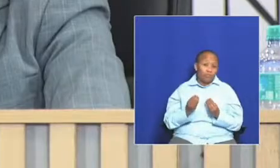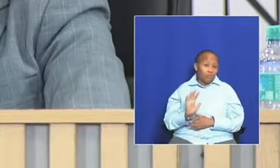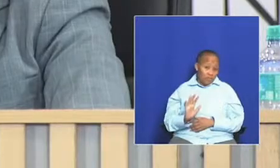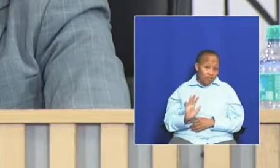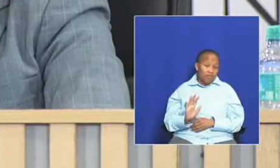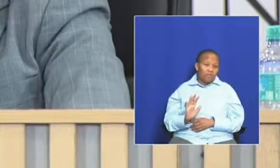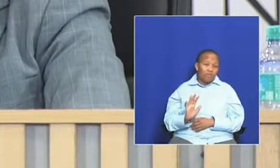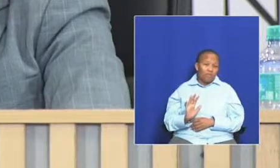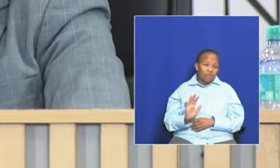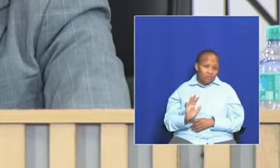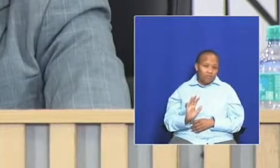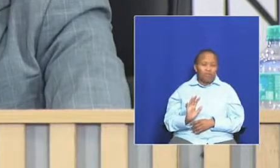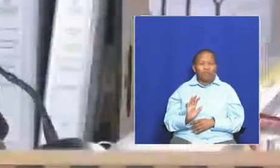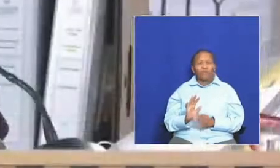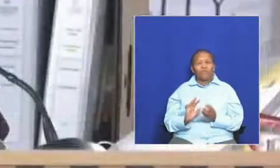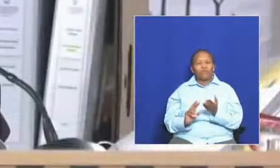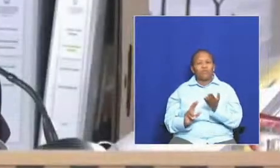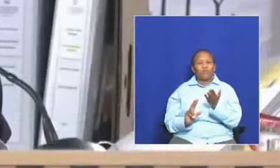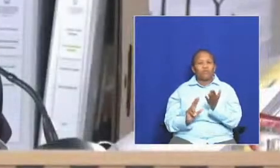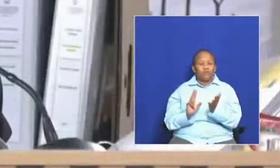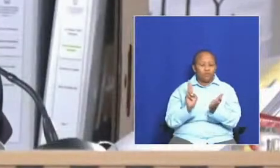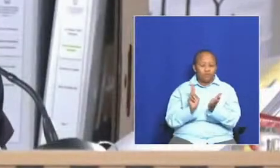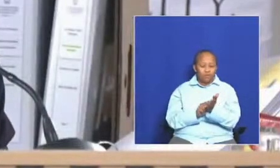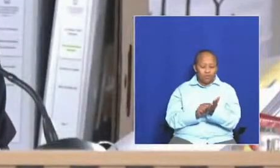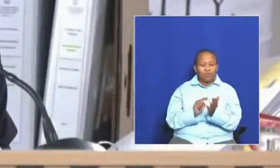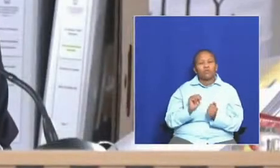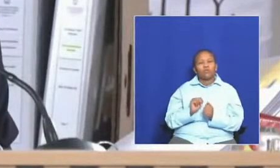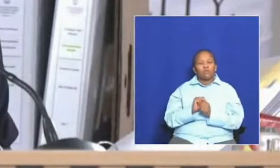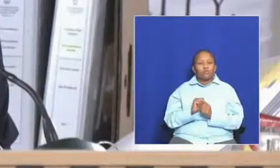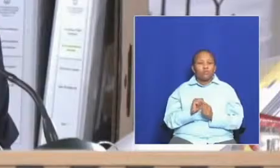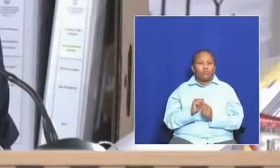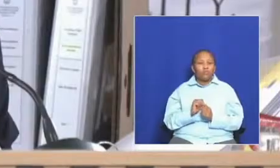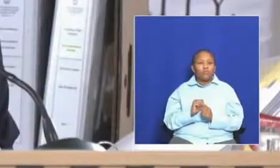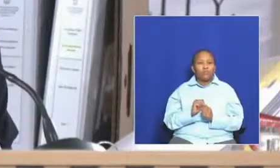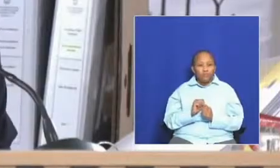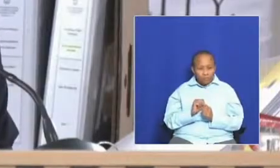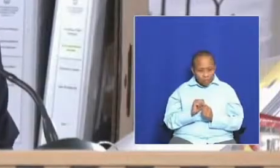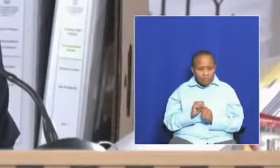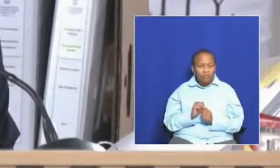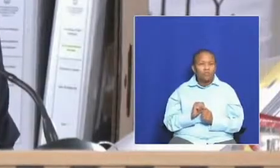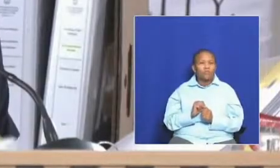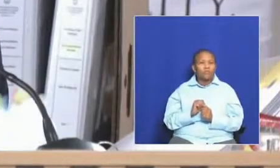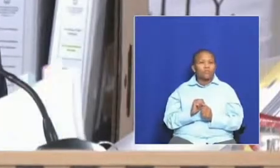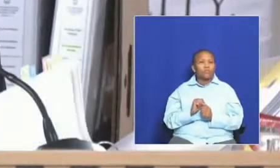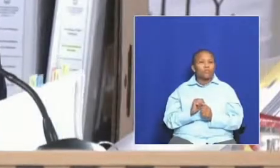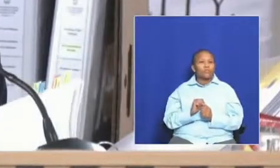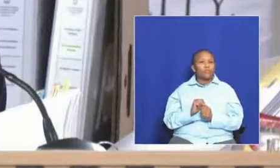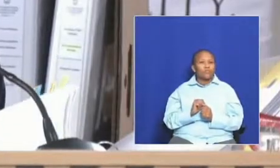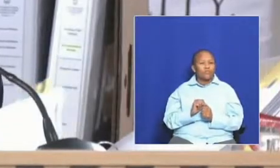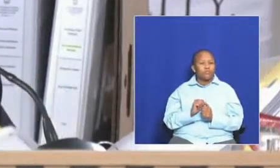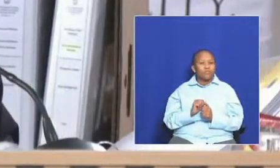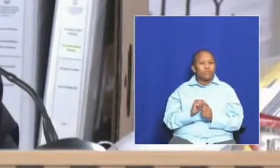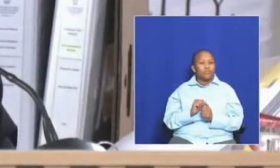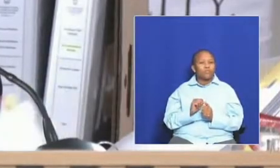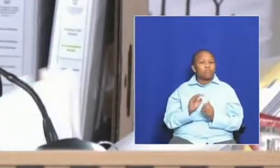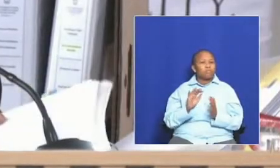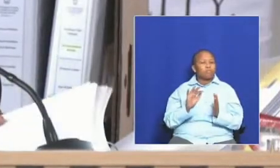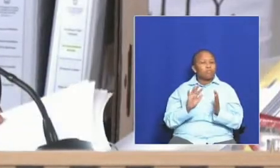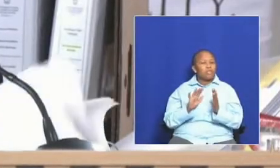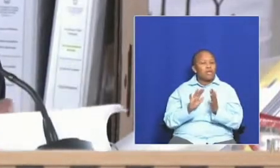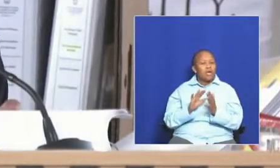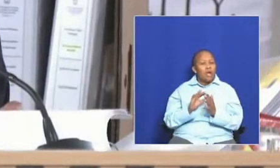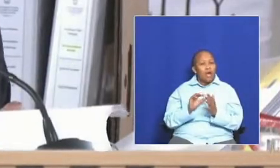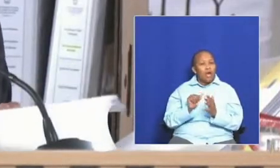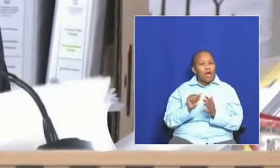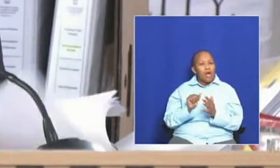It's titled Aircraft Agreement. And if you stay with this file and go to page